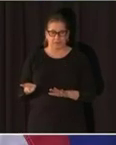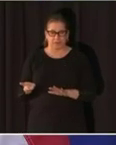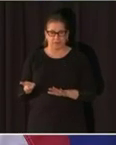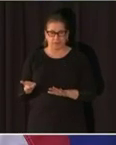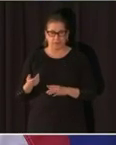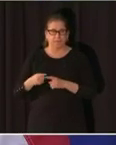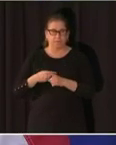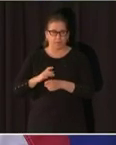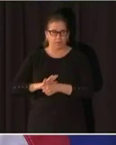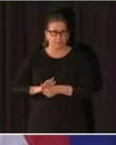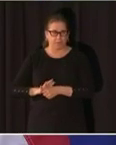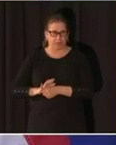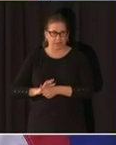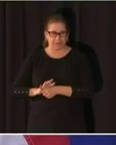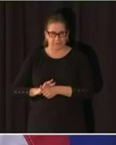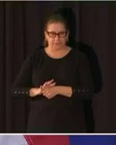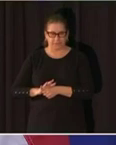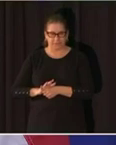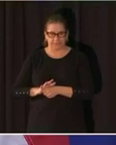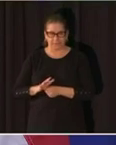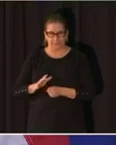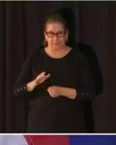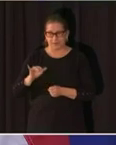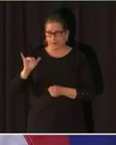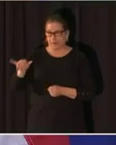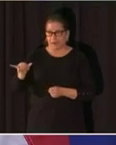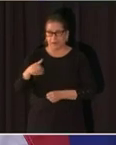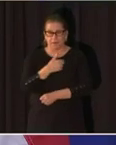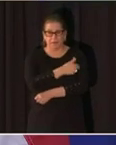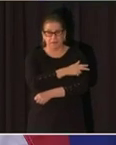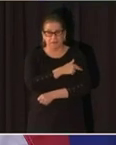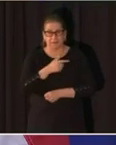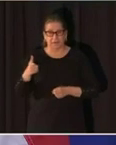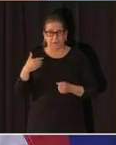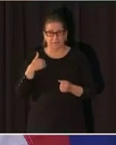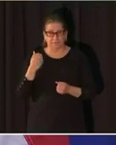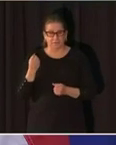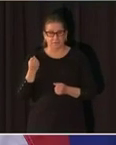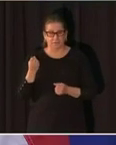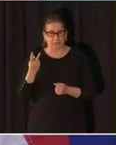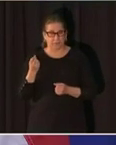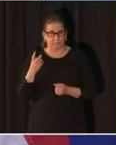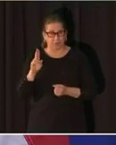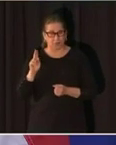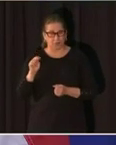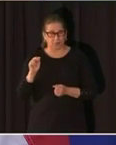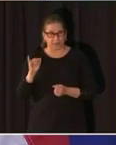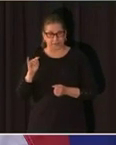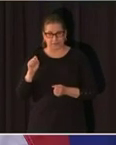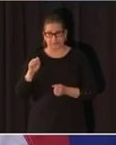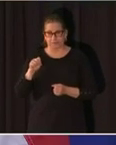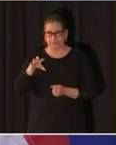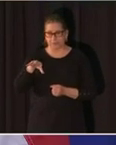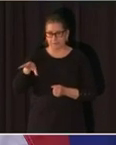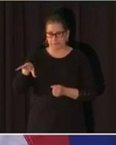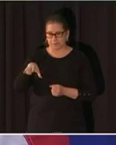the hospital's 12 units are on quarantine, which includes about